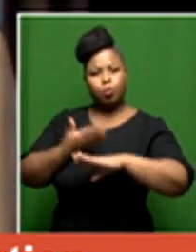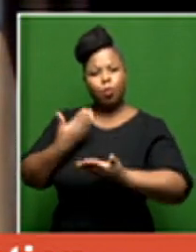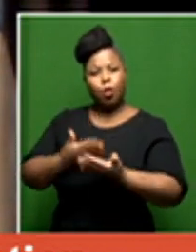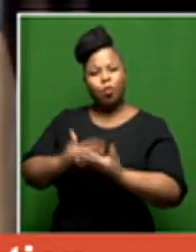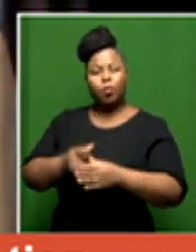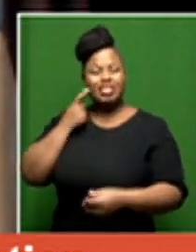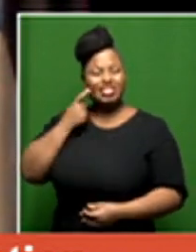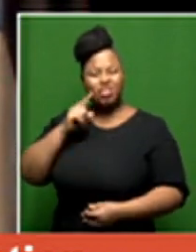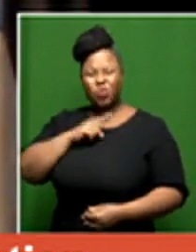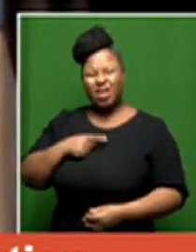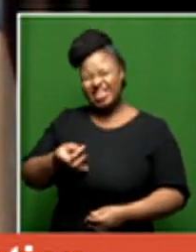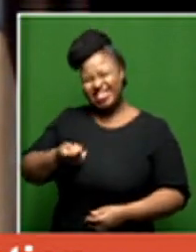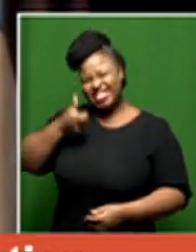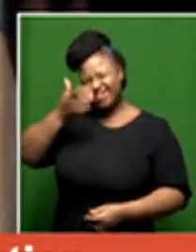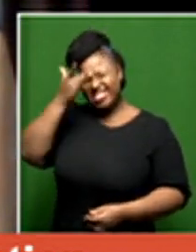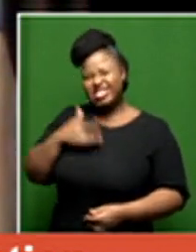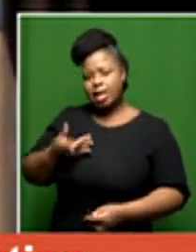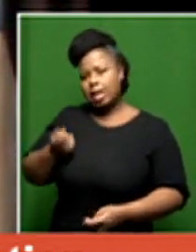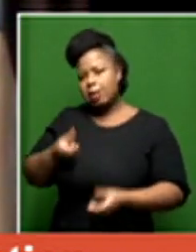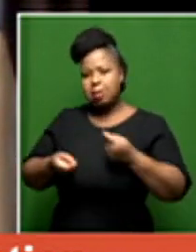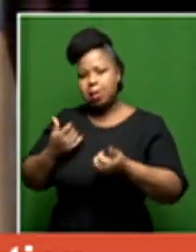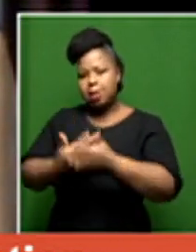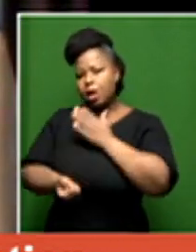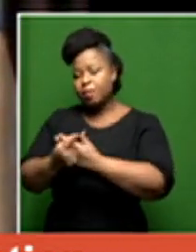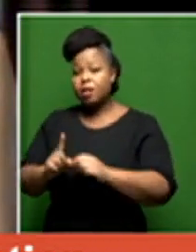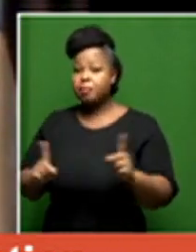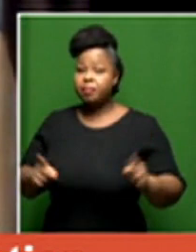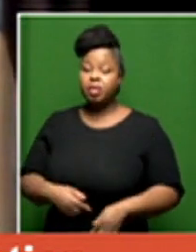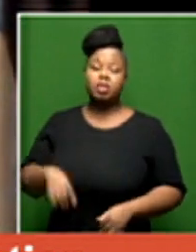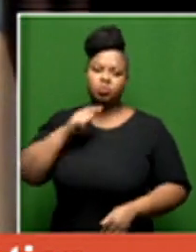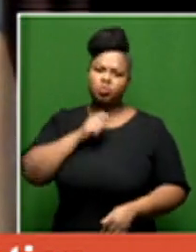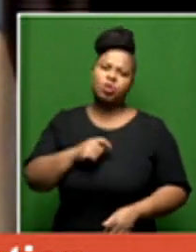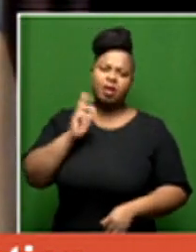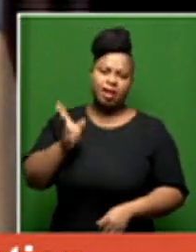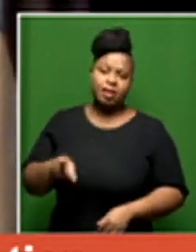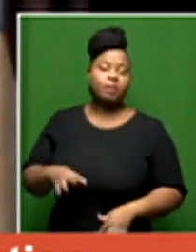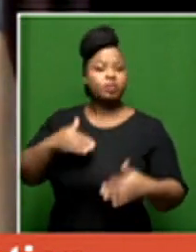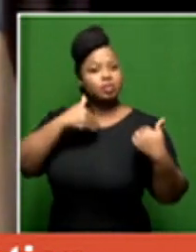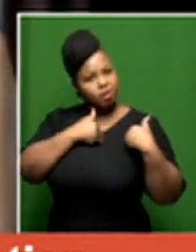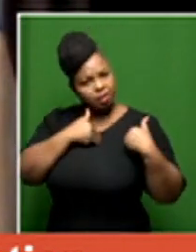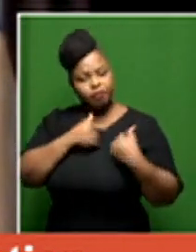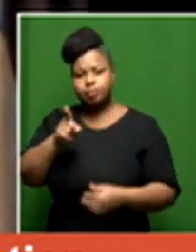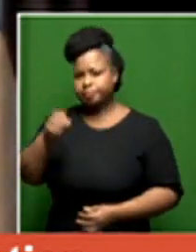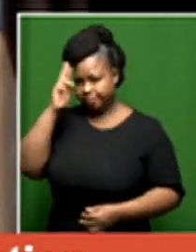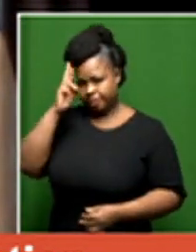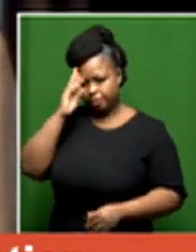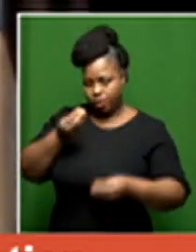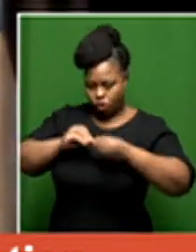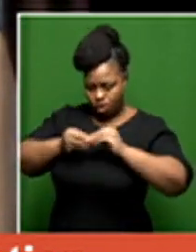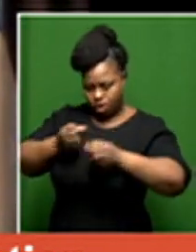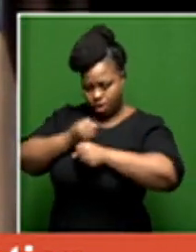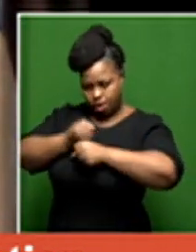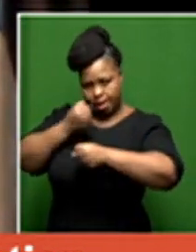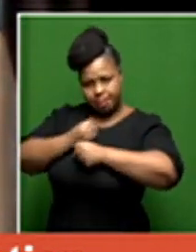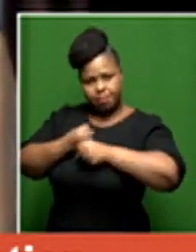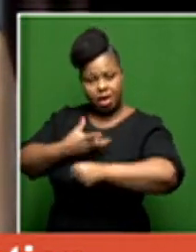you've got those smaller side effects. But with the adverse events, those are very rare. And the safety of the vaccine, remember when the manufacturer